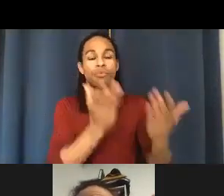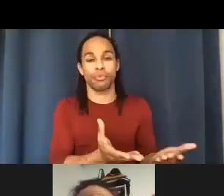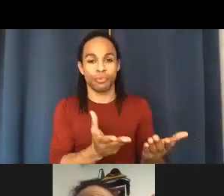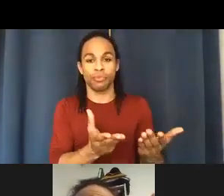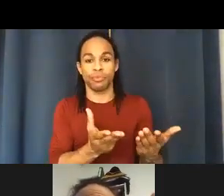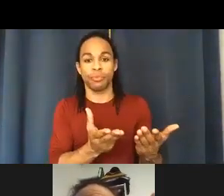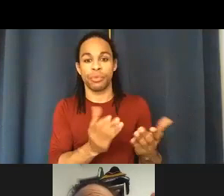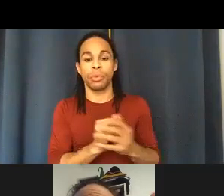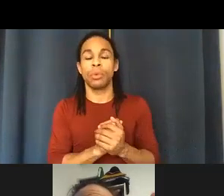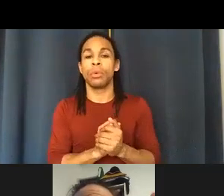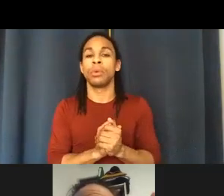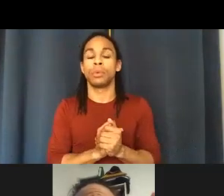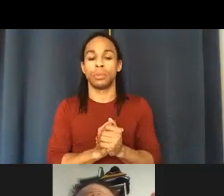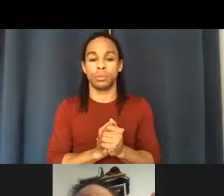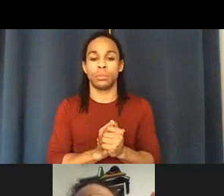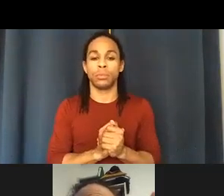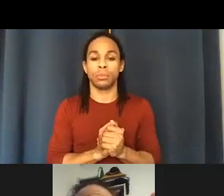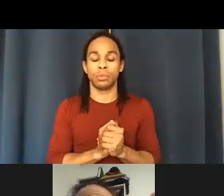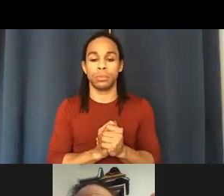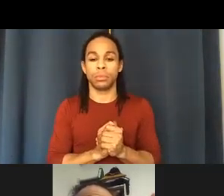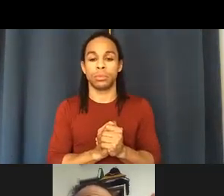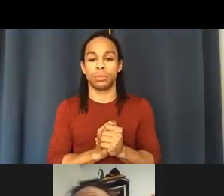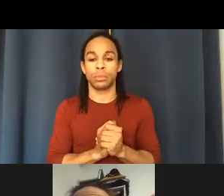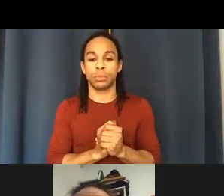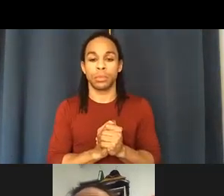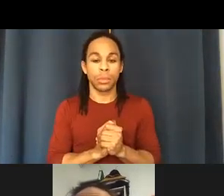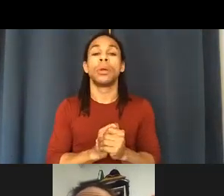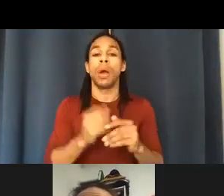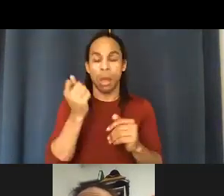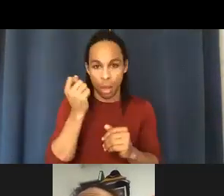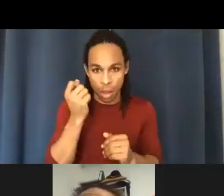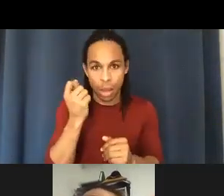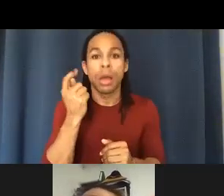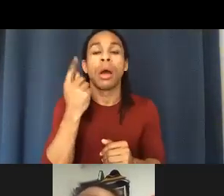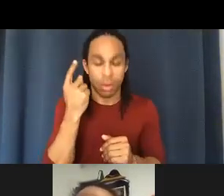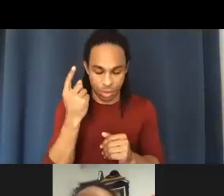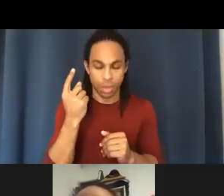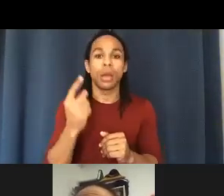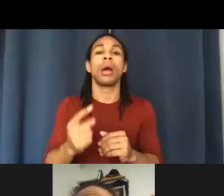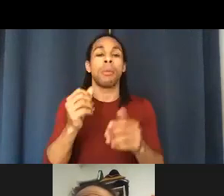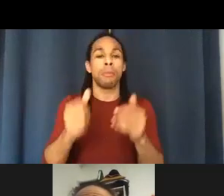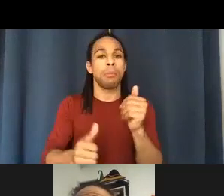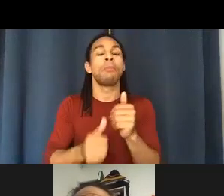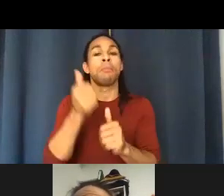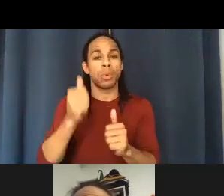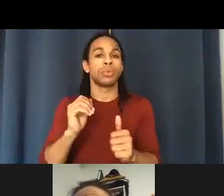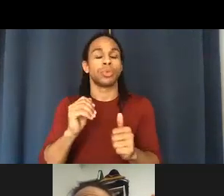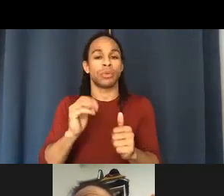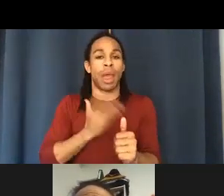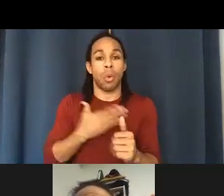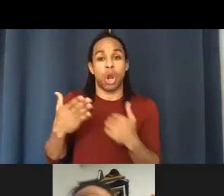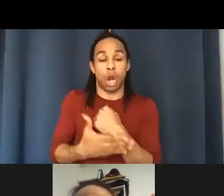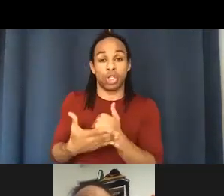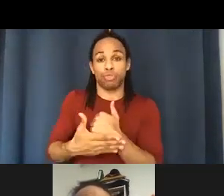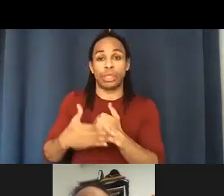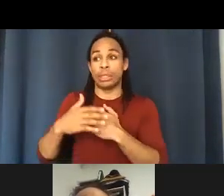work. And it doesn't mean that we don't recognize the importance of